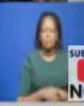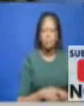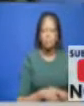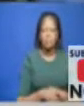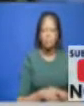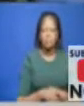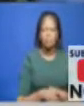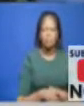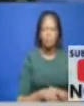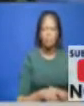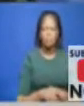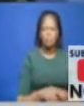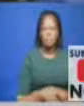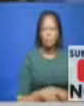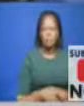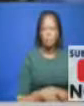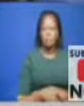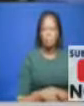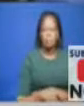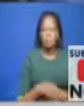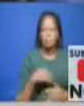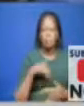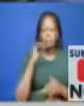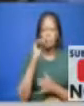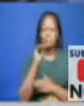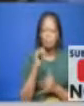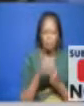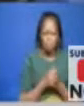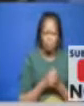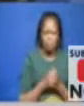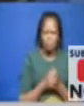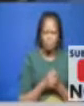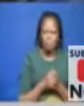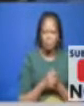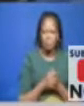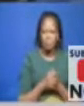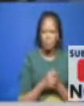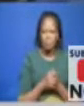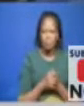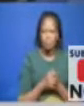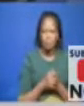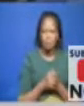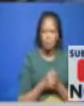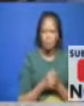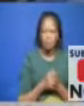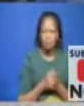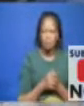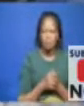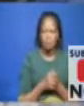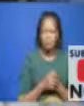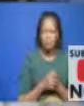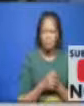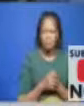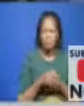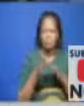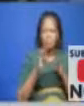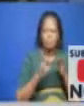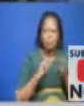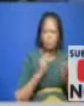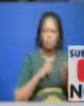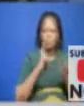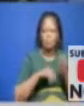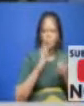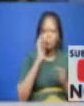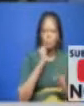I just want to ask the nominee to give us a roadmap of what you will do